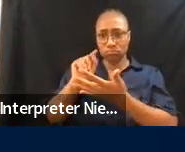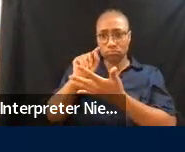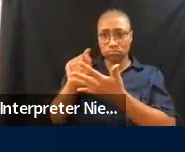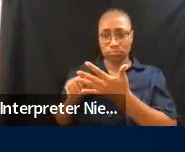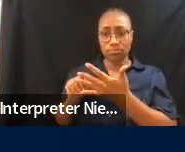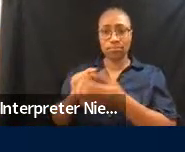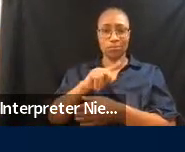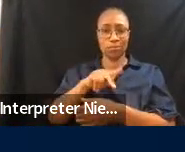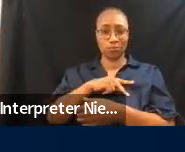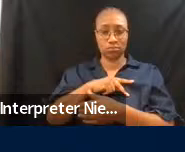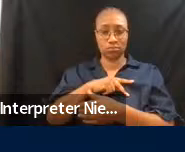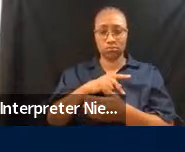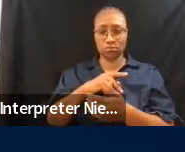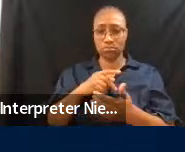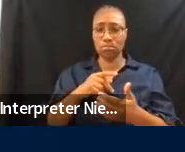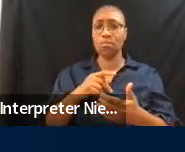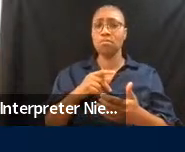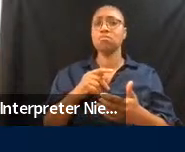8.